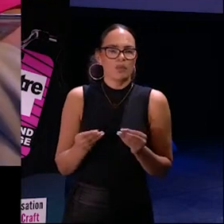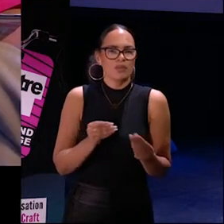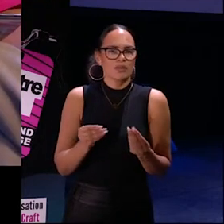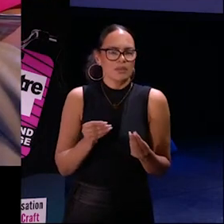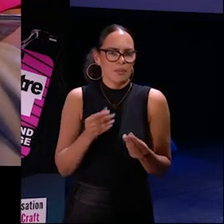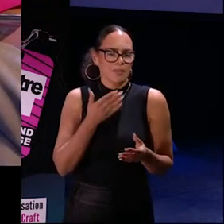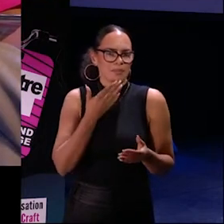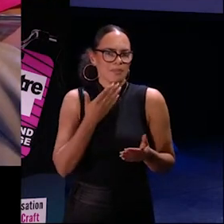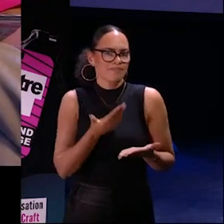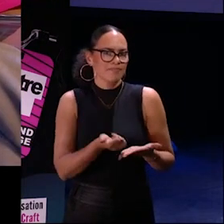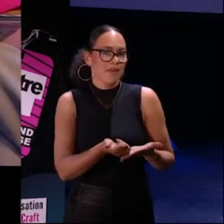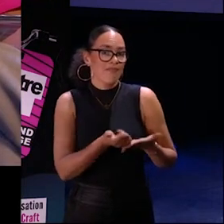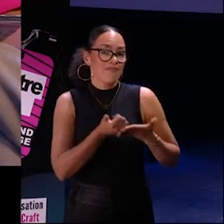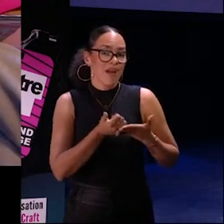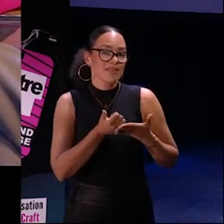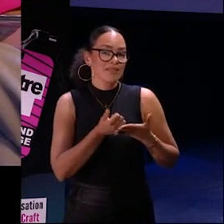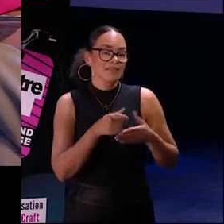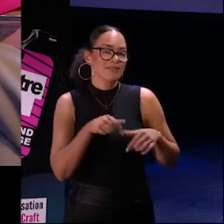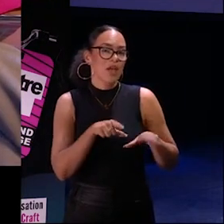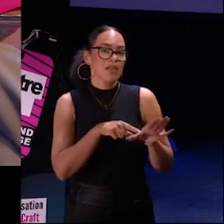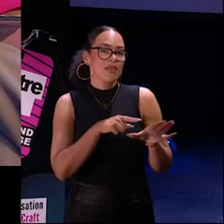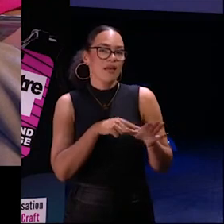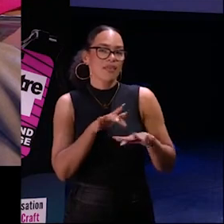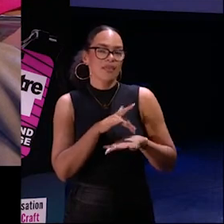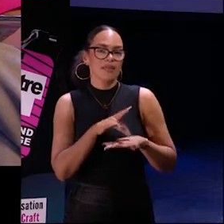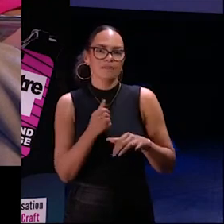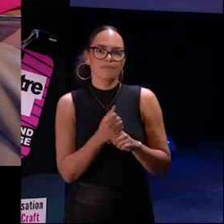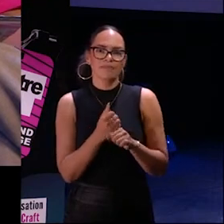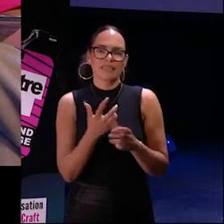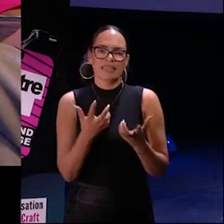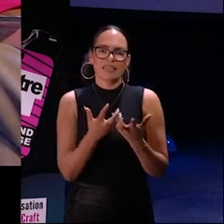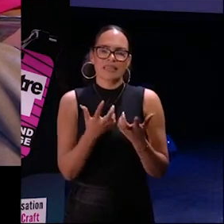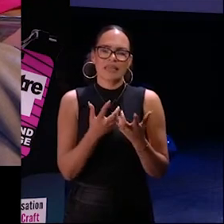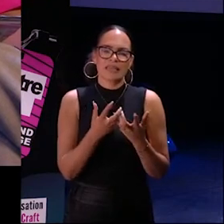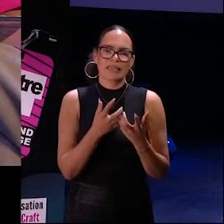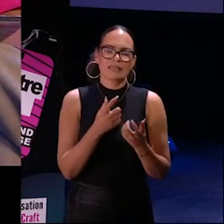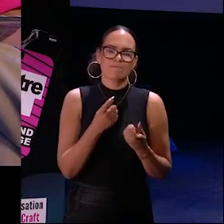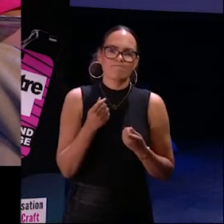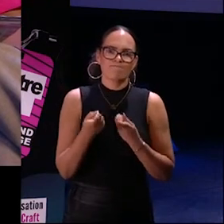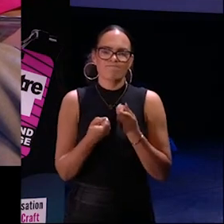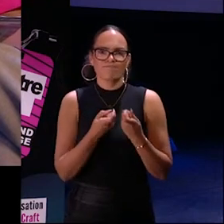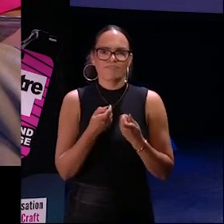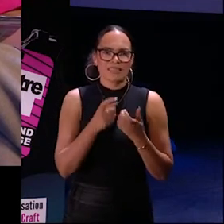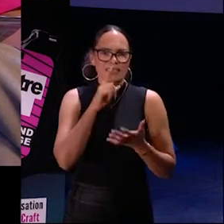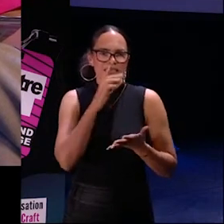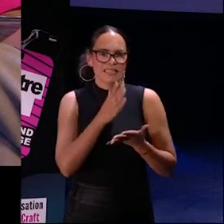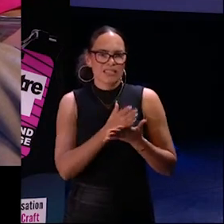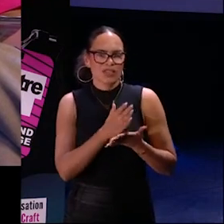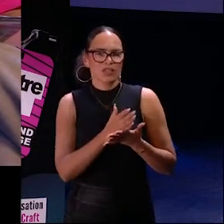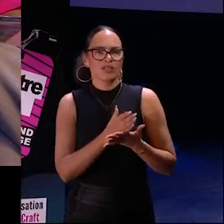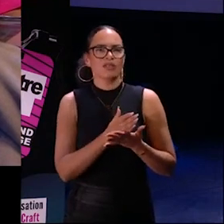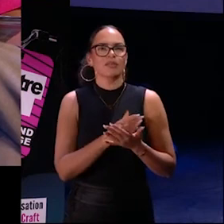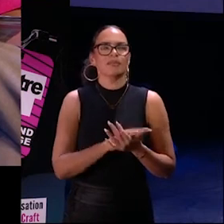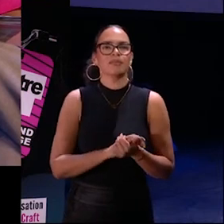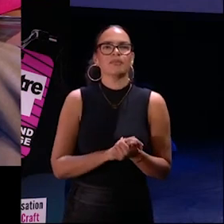for young theatre makers on how to negotiate those really difficult decisions and where they should look towards? I know the Theatre Green Book is something